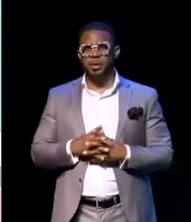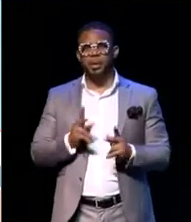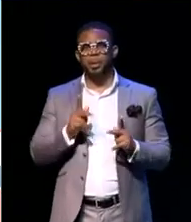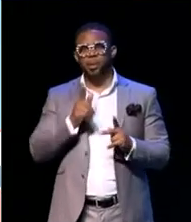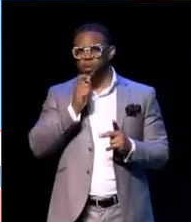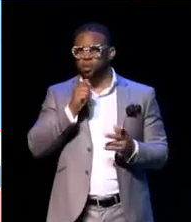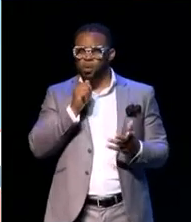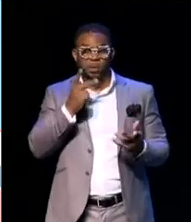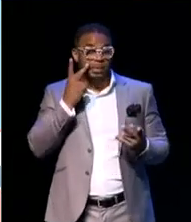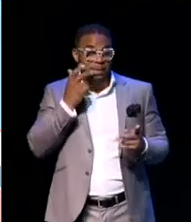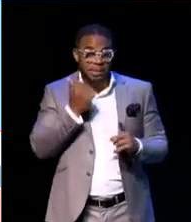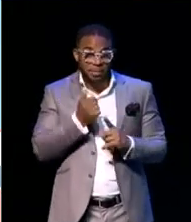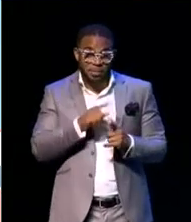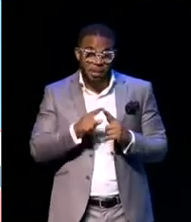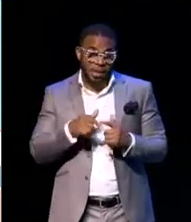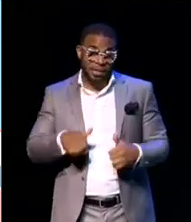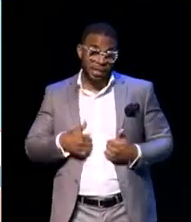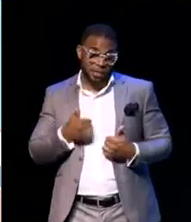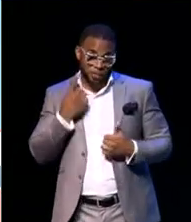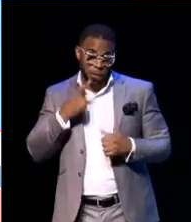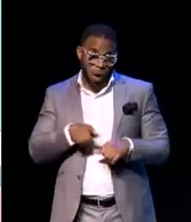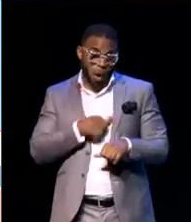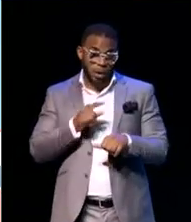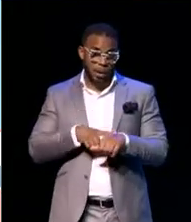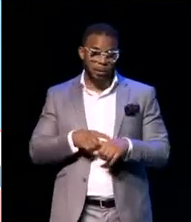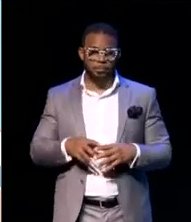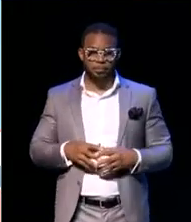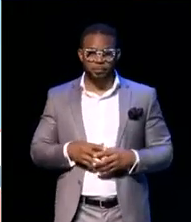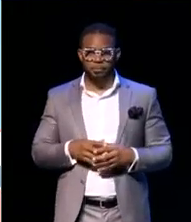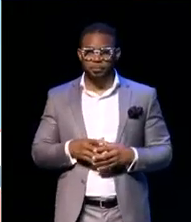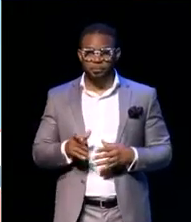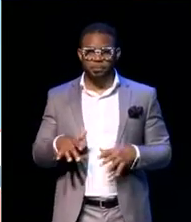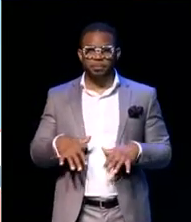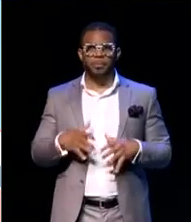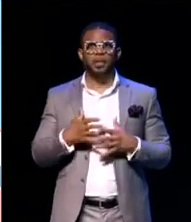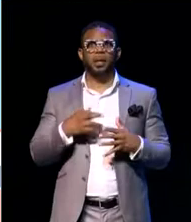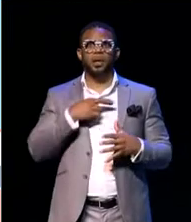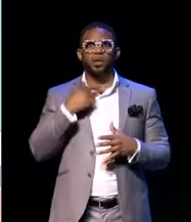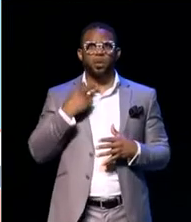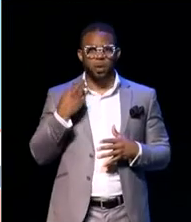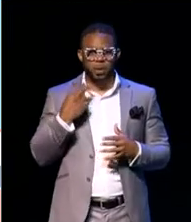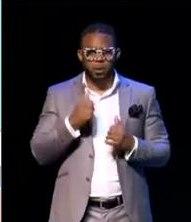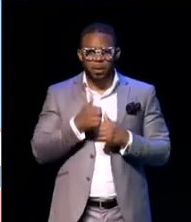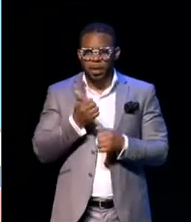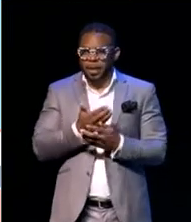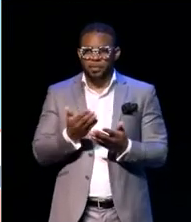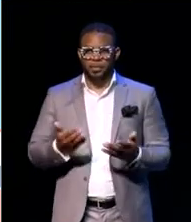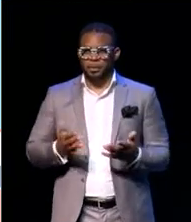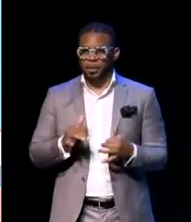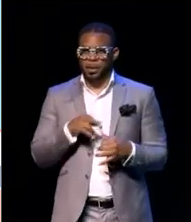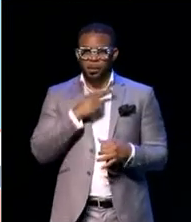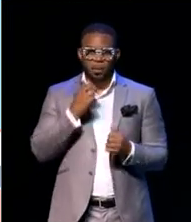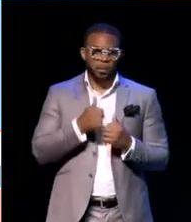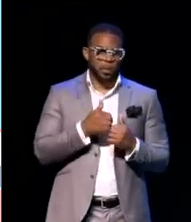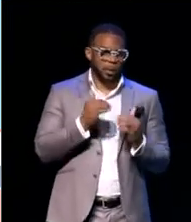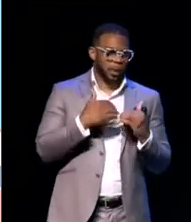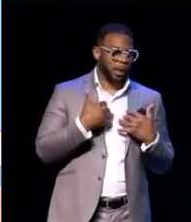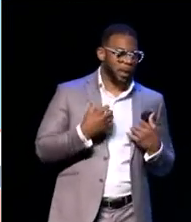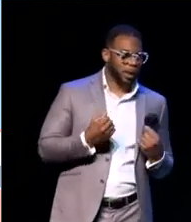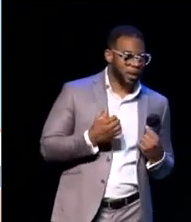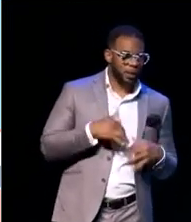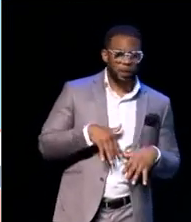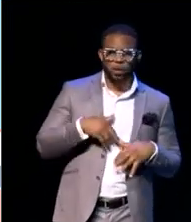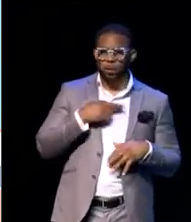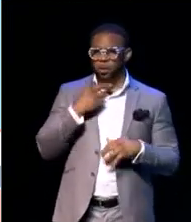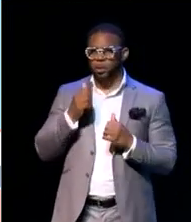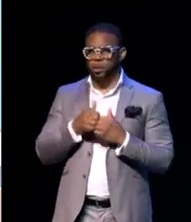people who don't see themselves as living for a very long time. And they take a lot of risk with everything. They take risks with their health. They